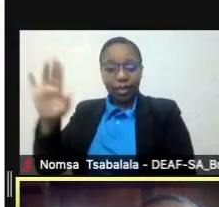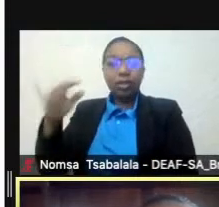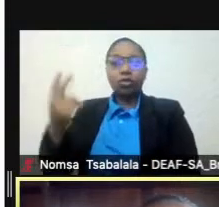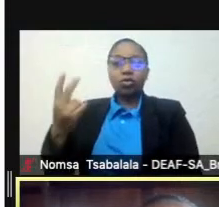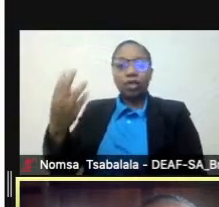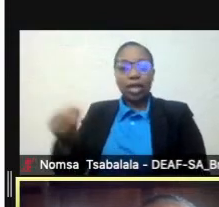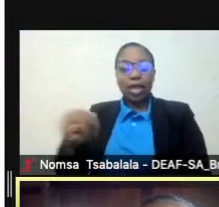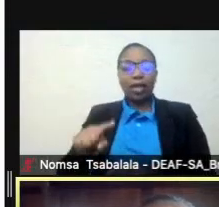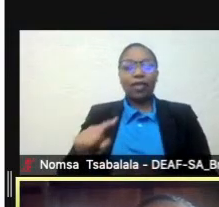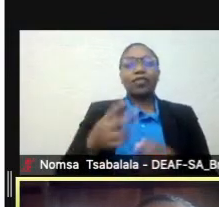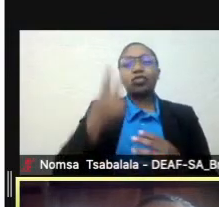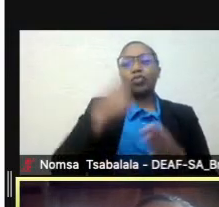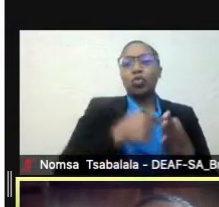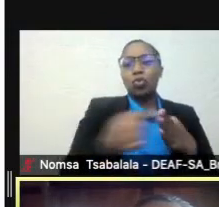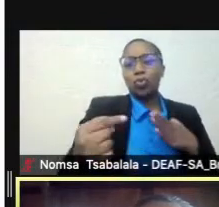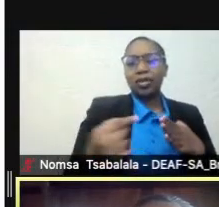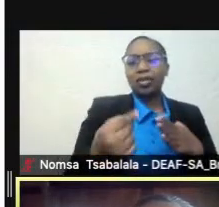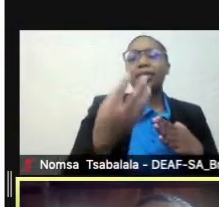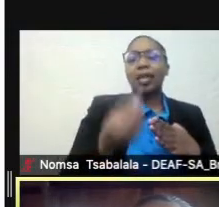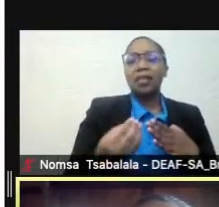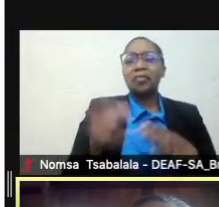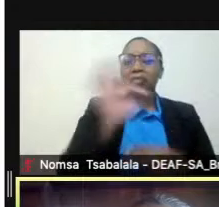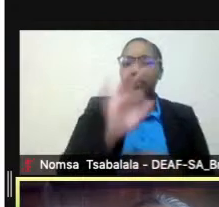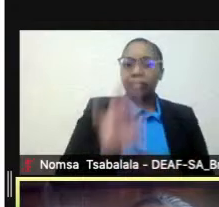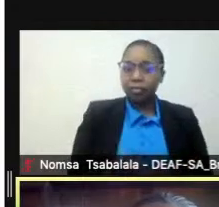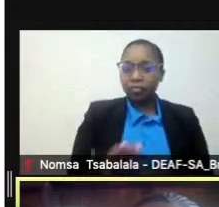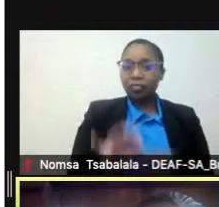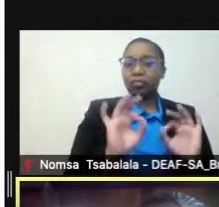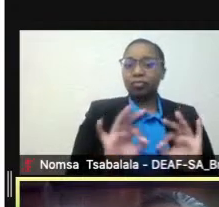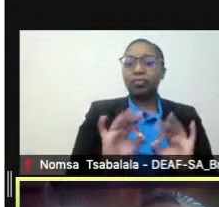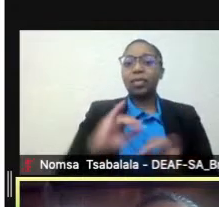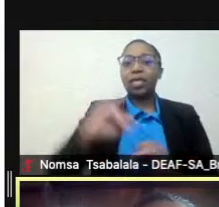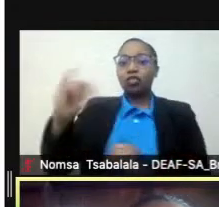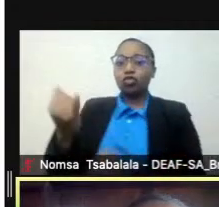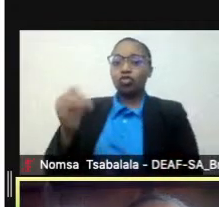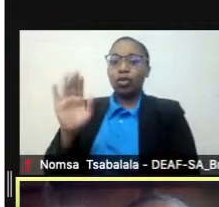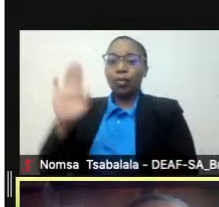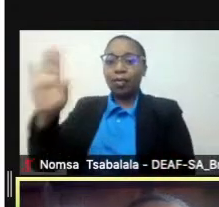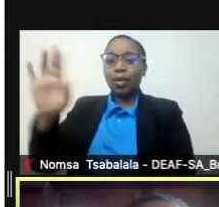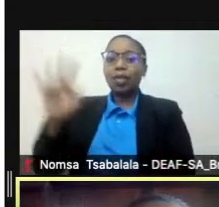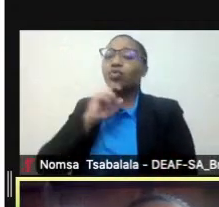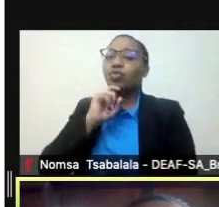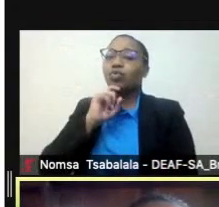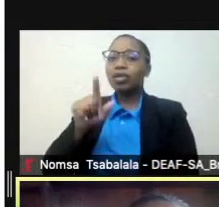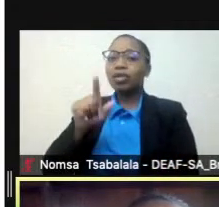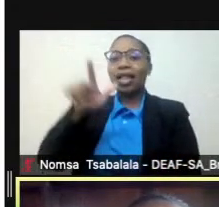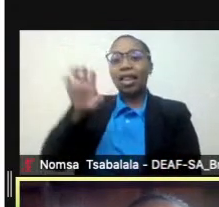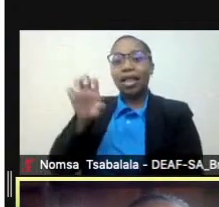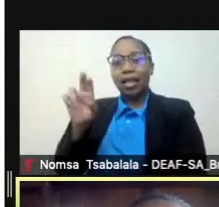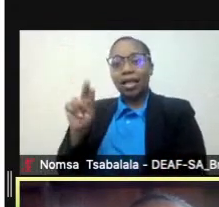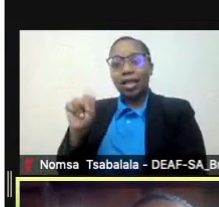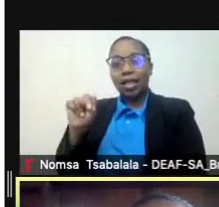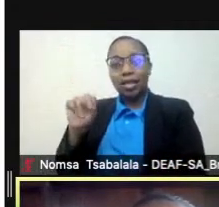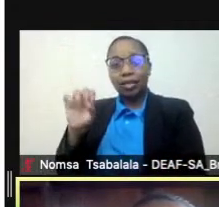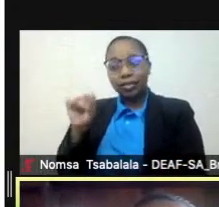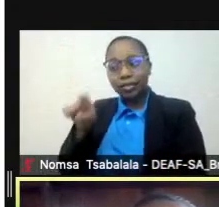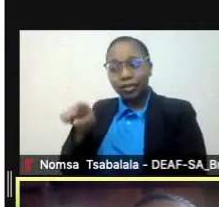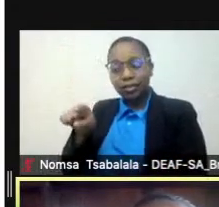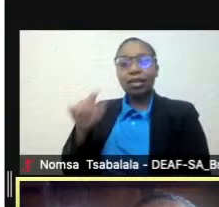weeks. And then in the Johannesburg region, we are using Lenasia, Discoveries, and Eskom as quarantine and